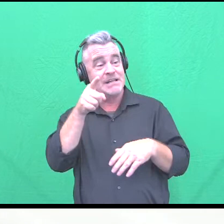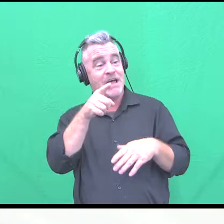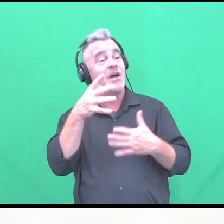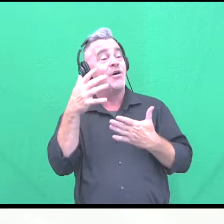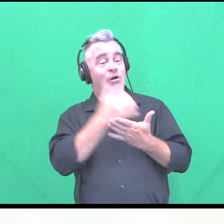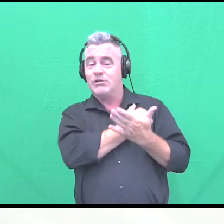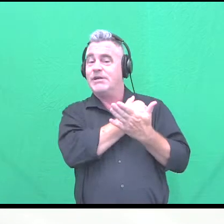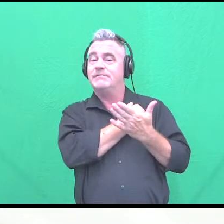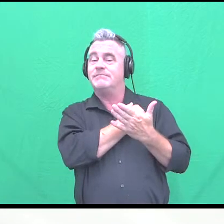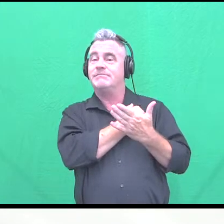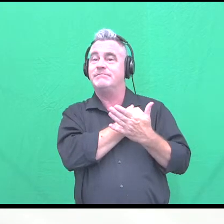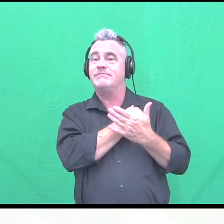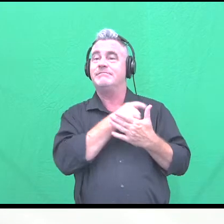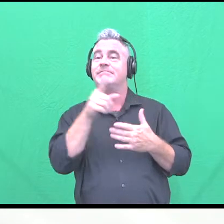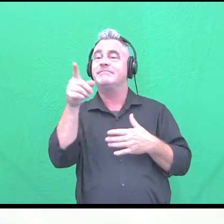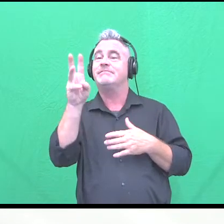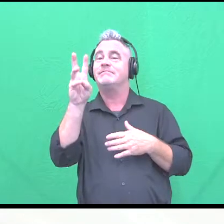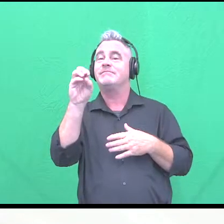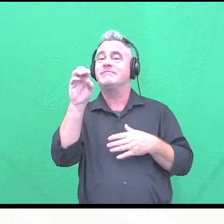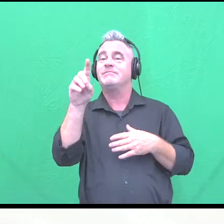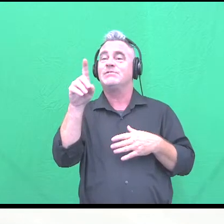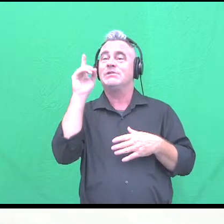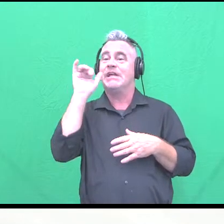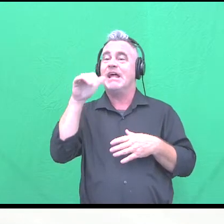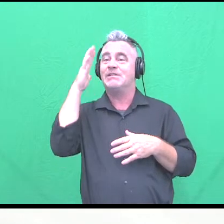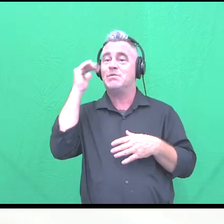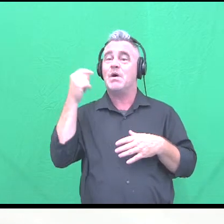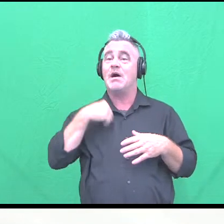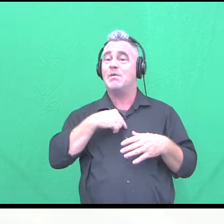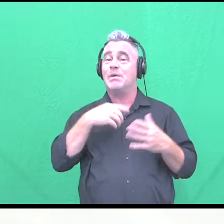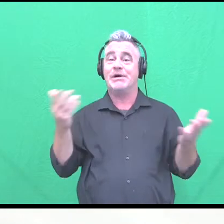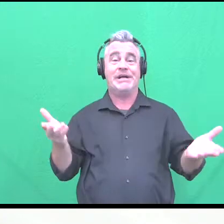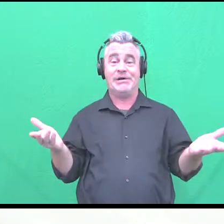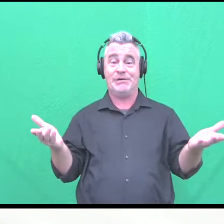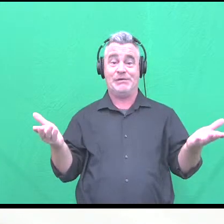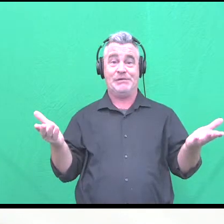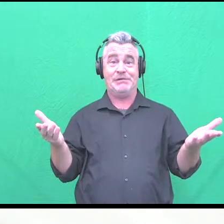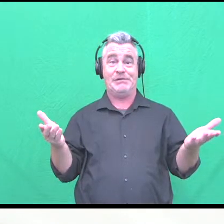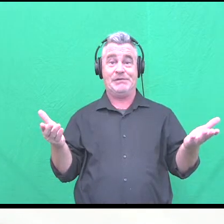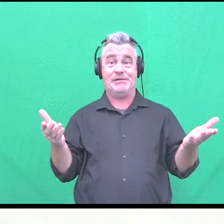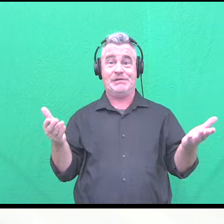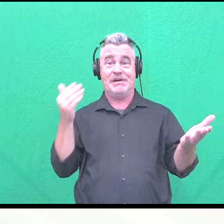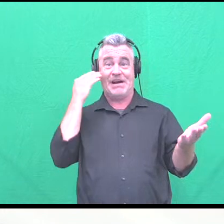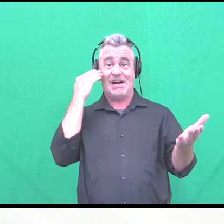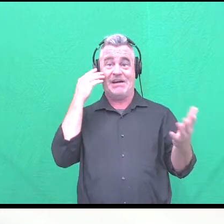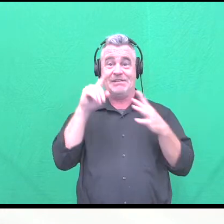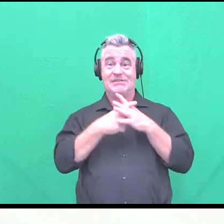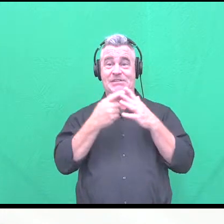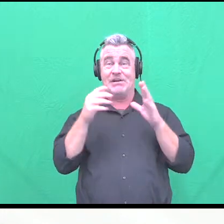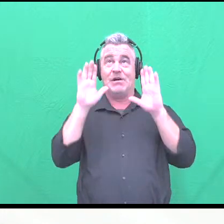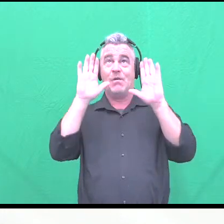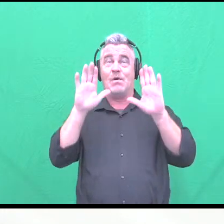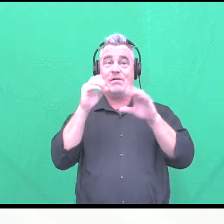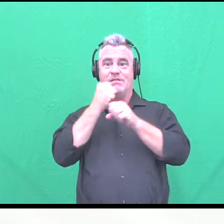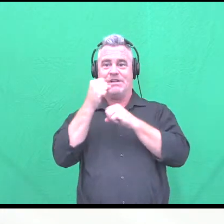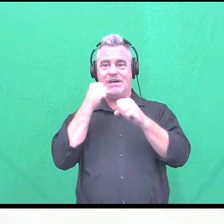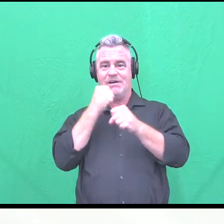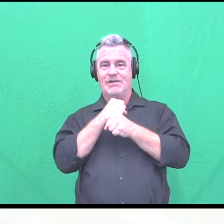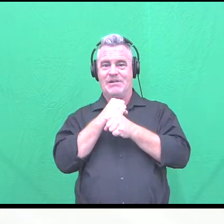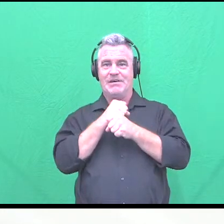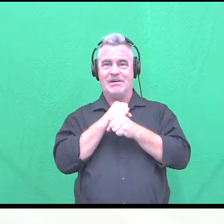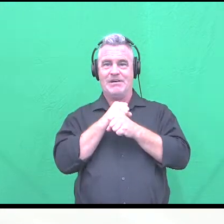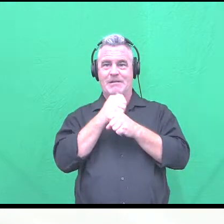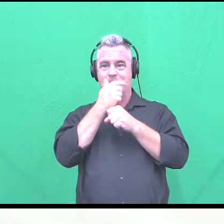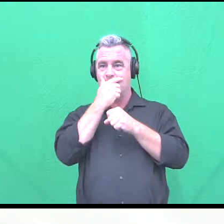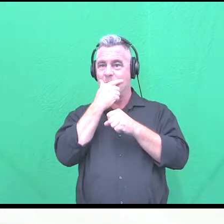Again, as Mr. Wood said, that's why we're all here. And I know this is going to be the start to an incredible year, the start